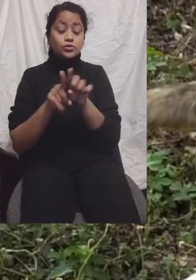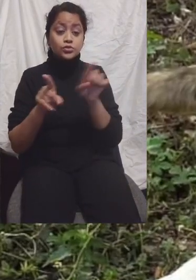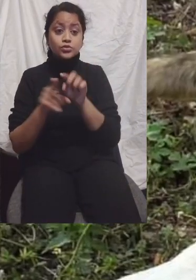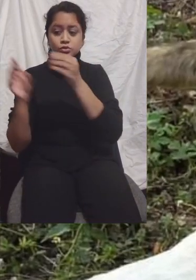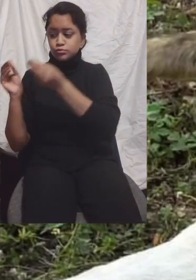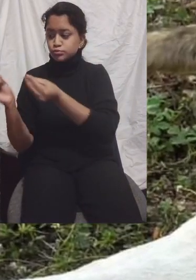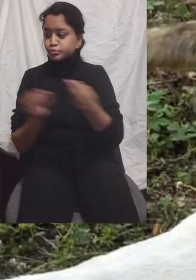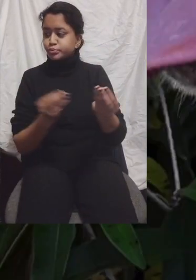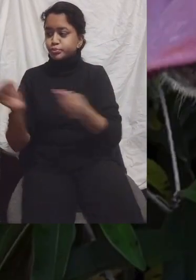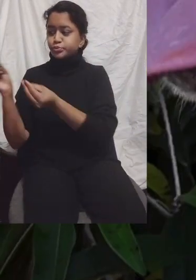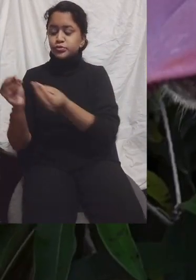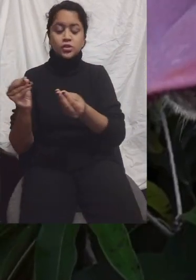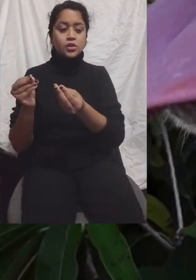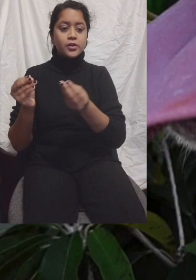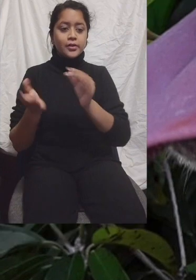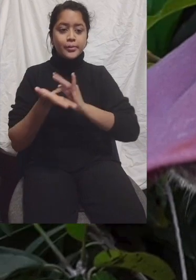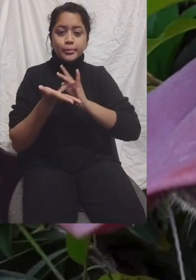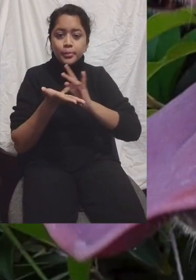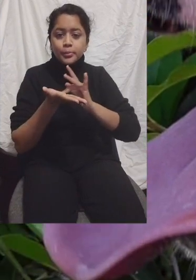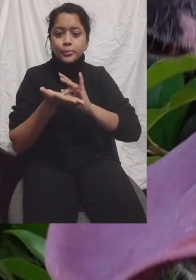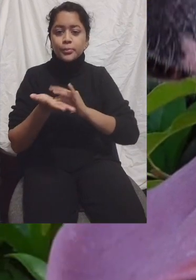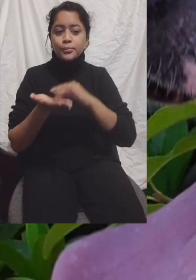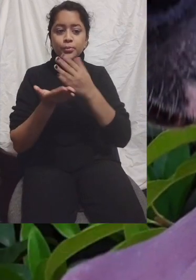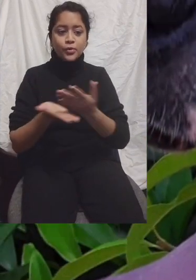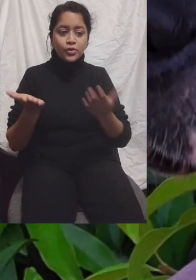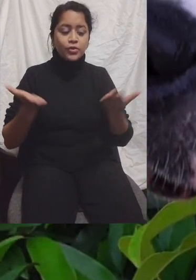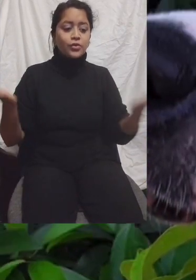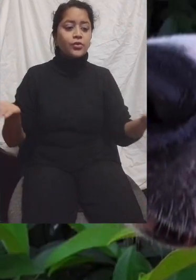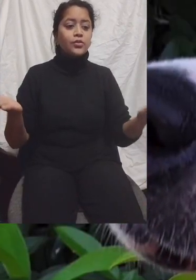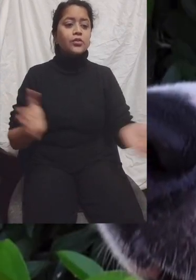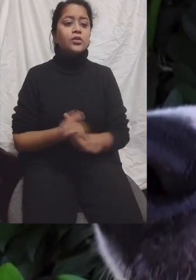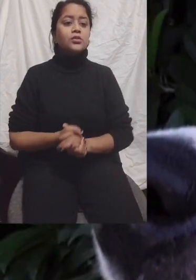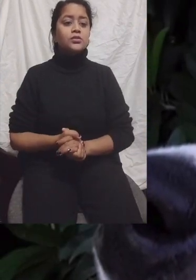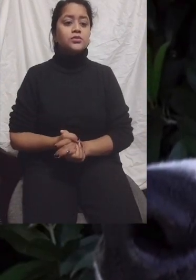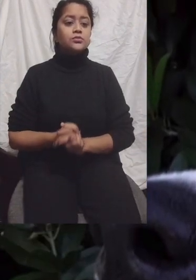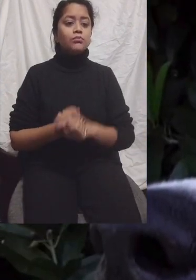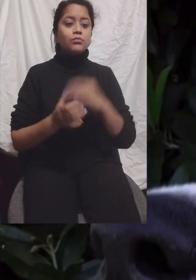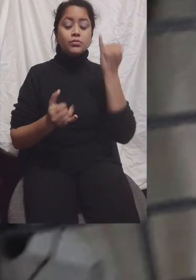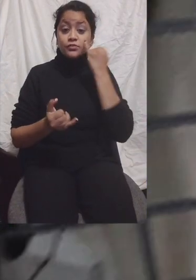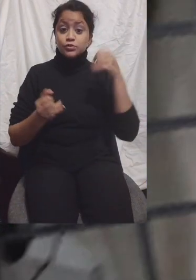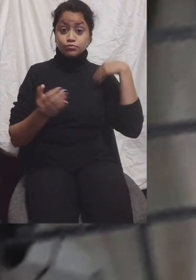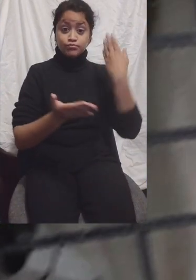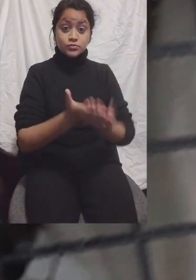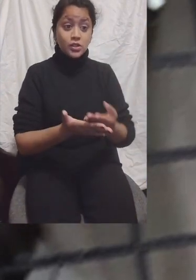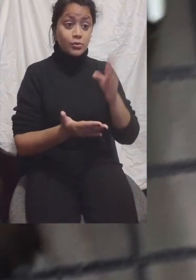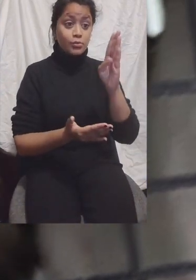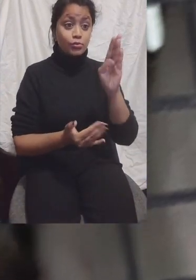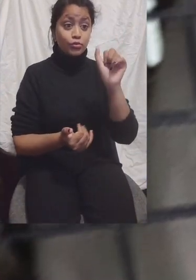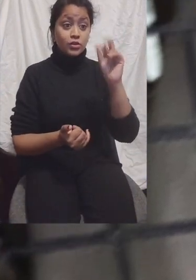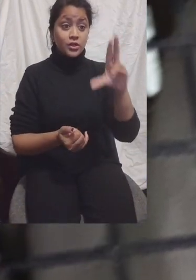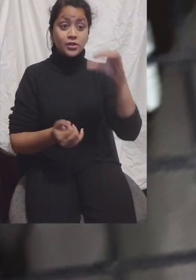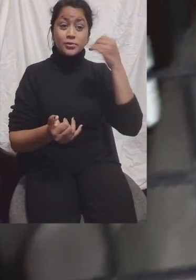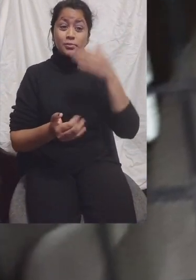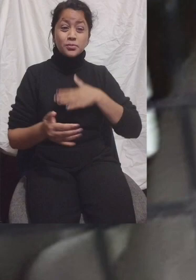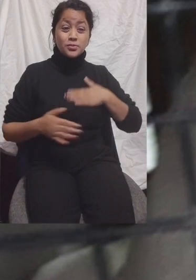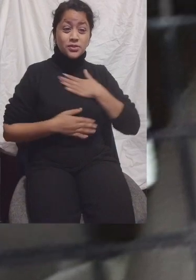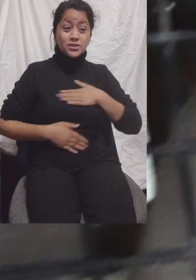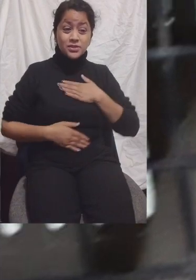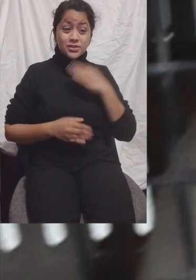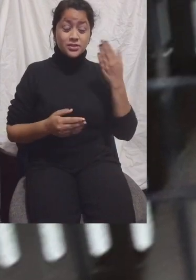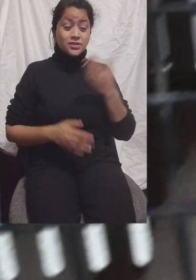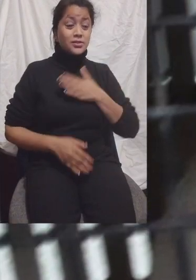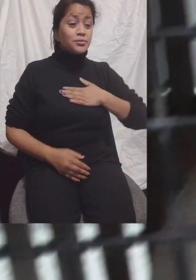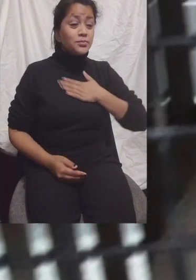our medication that we need for our surgeries. So if you are coming to Cayman Brac, then please pick up the phone, let us